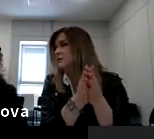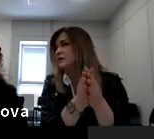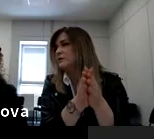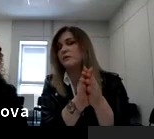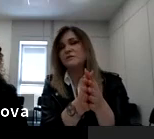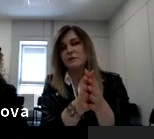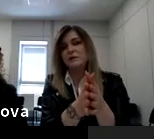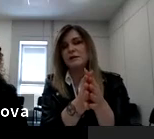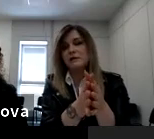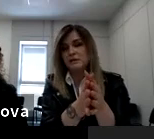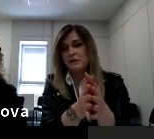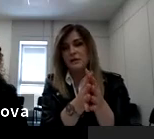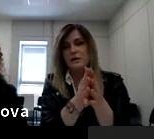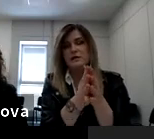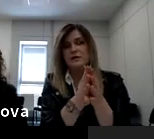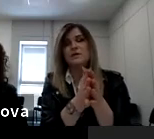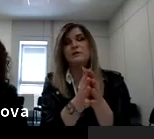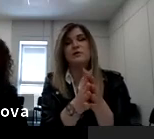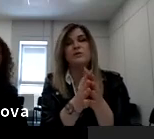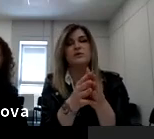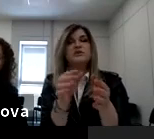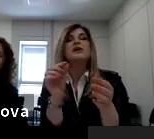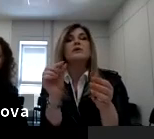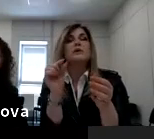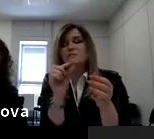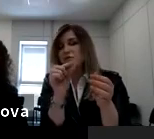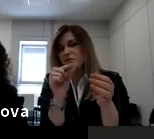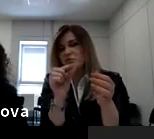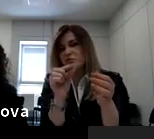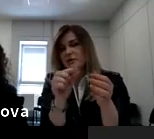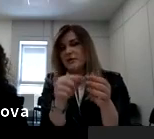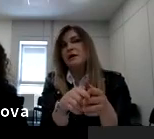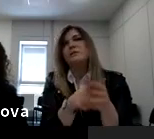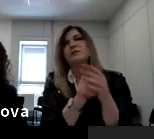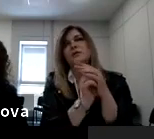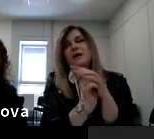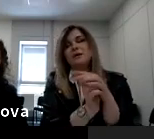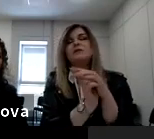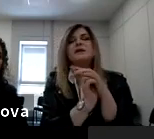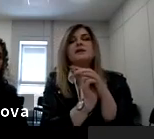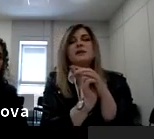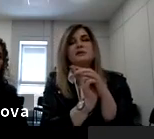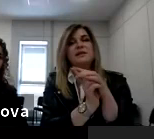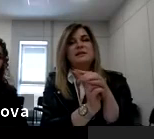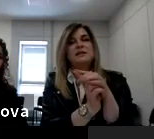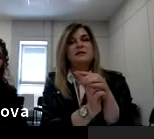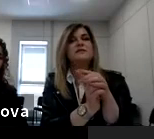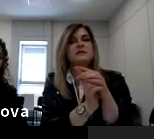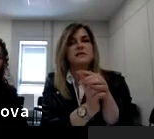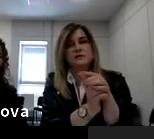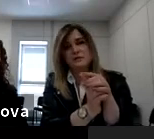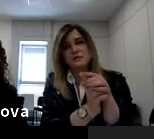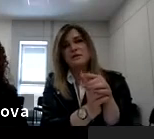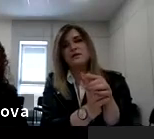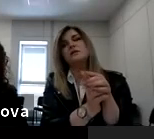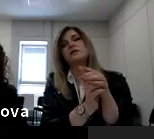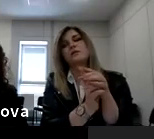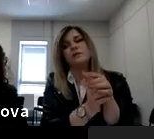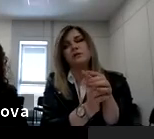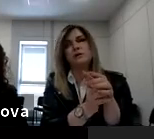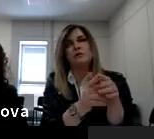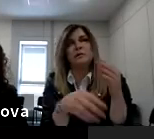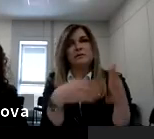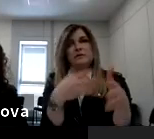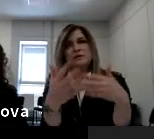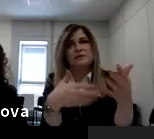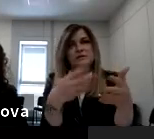later when we will speak about Lahta. It is one of our projects. We will speak very shortly. But Uliana will tell about LEED. If it's interesting, we